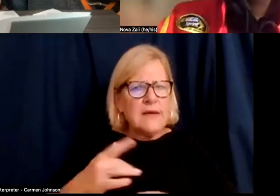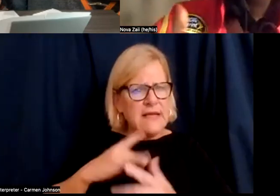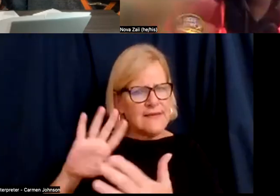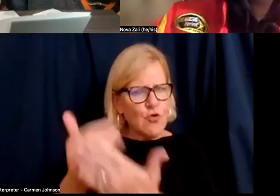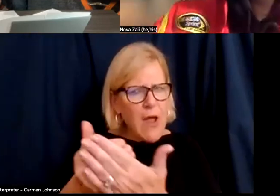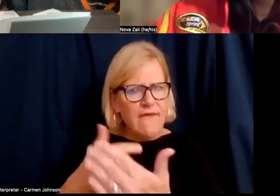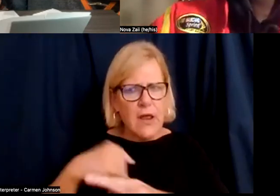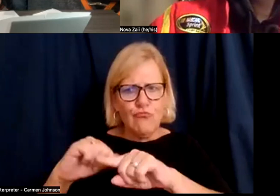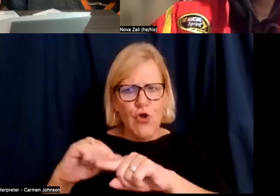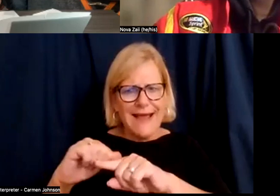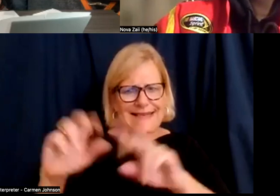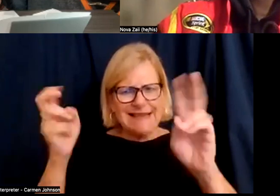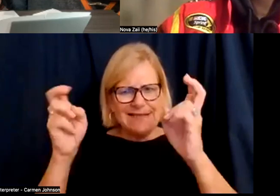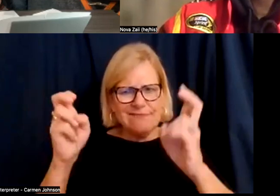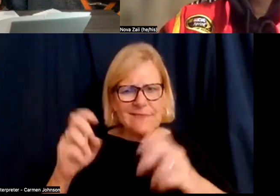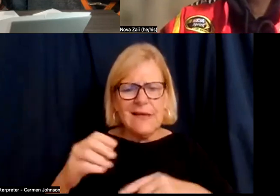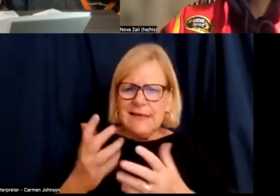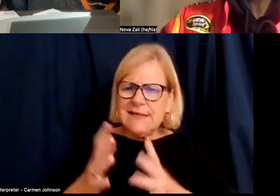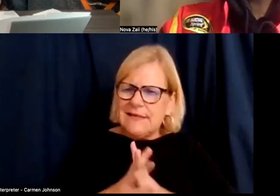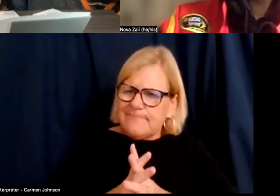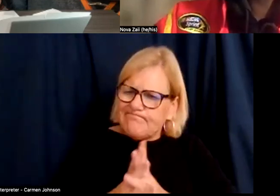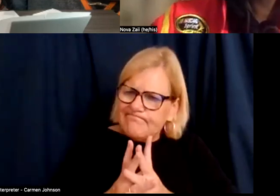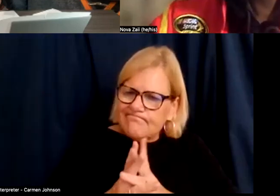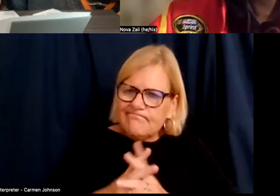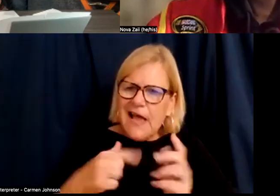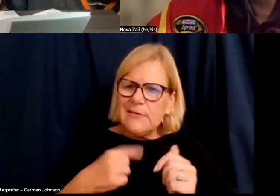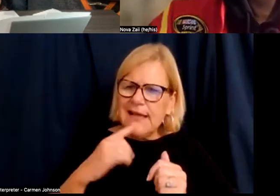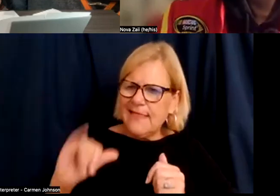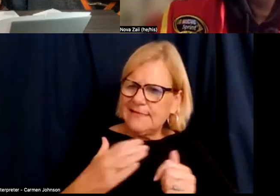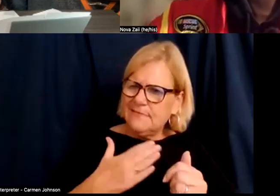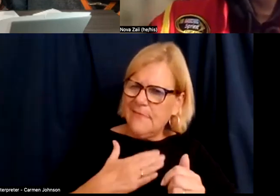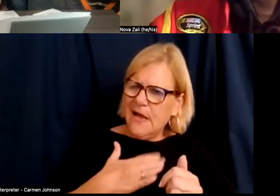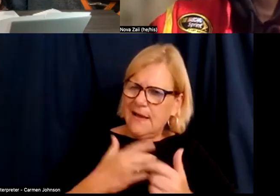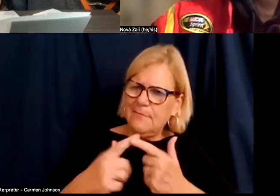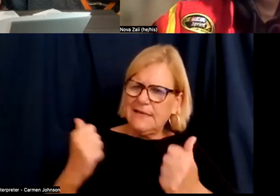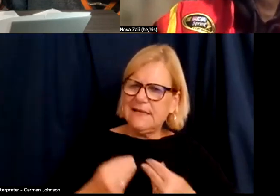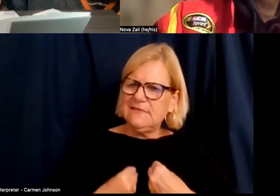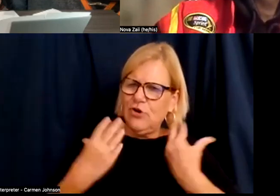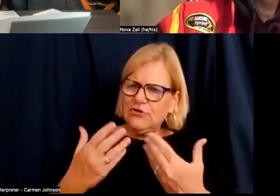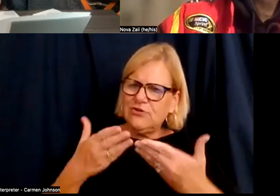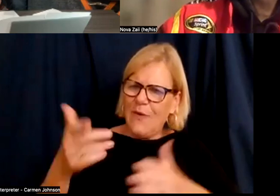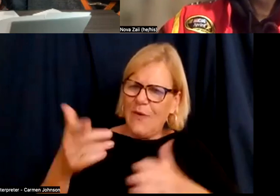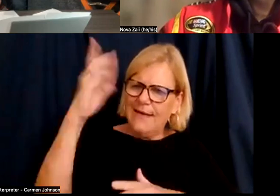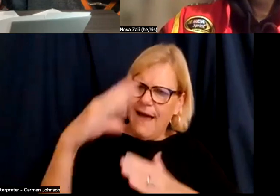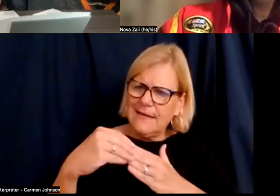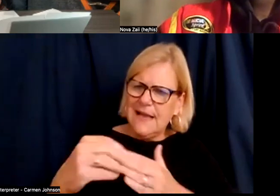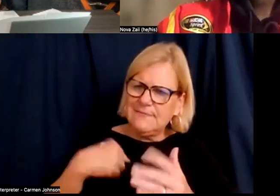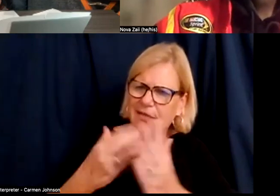arriving. Like I'm practicing that sensibility. Yeah. So I would say that's one of my biggest inspirations, is the way God takes me through all